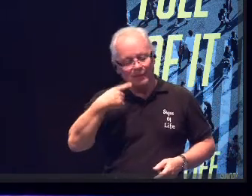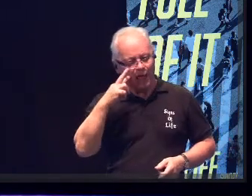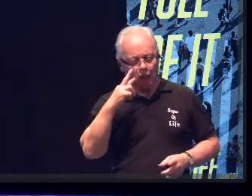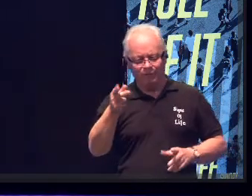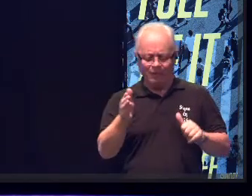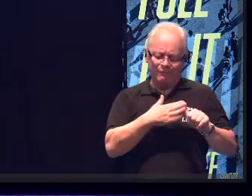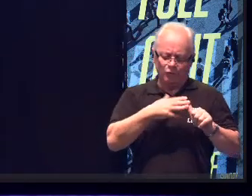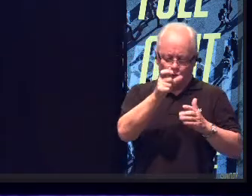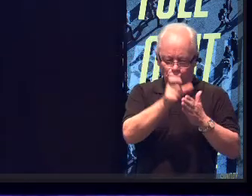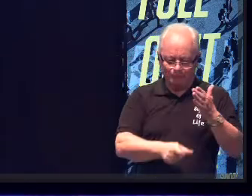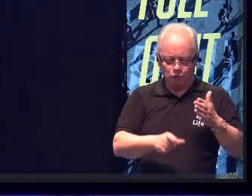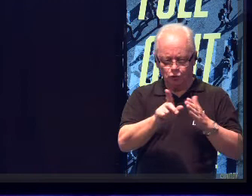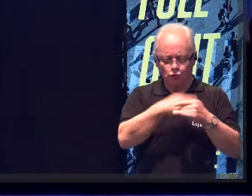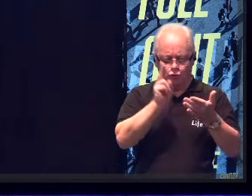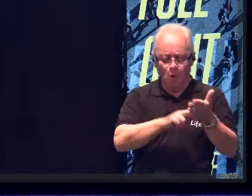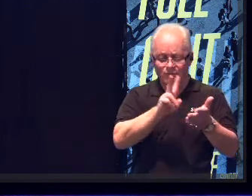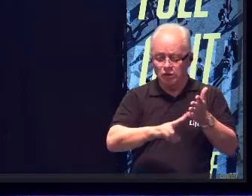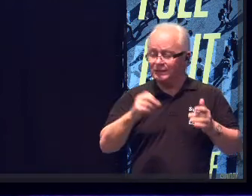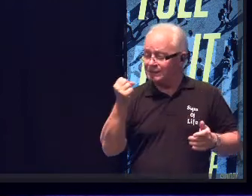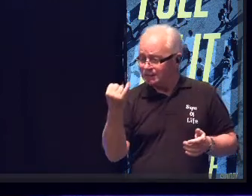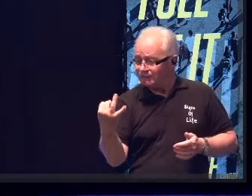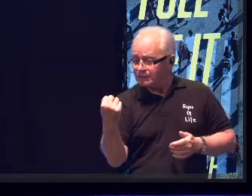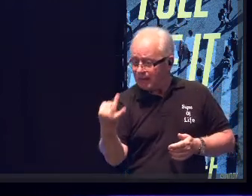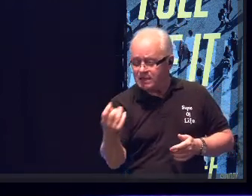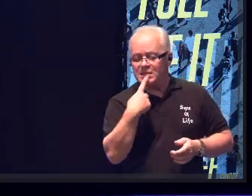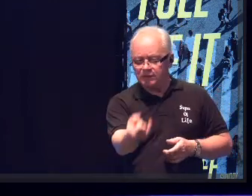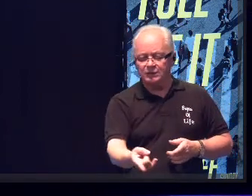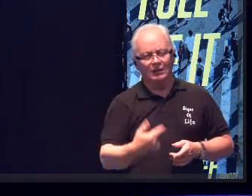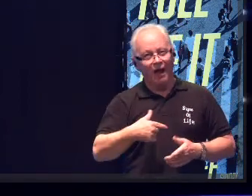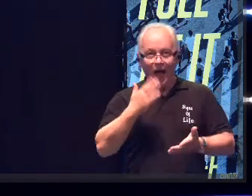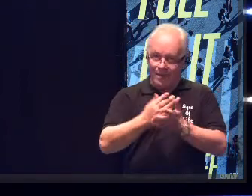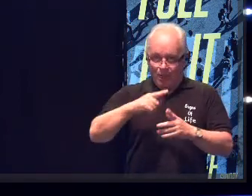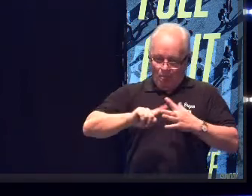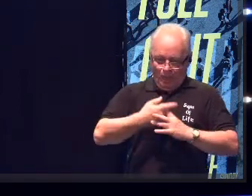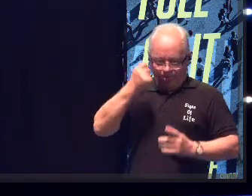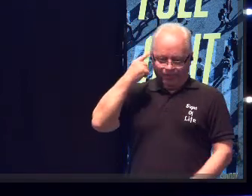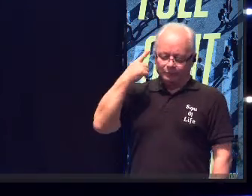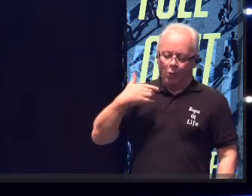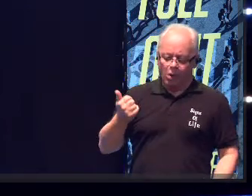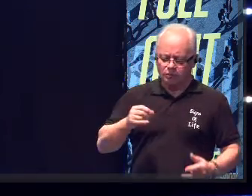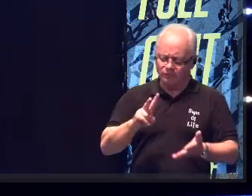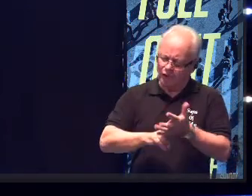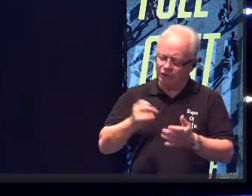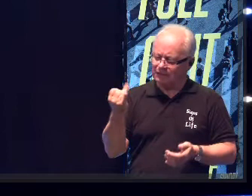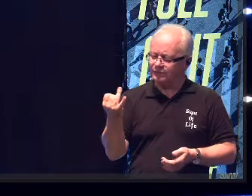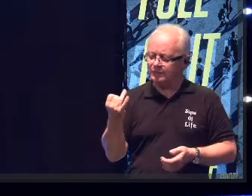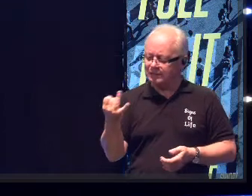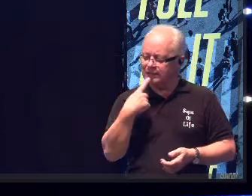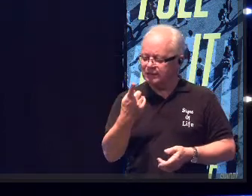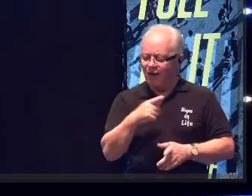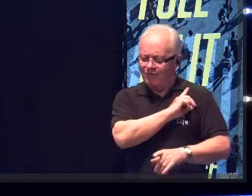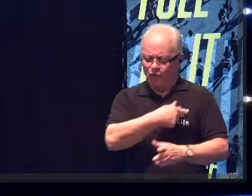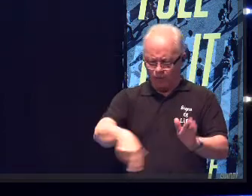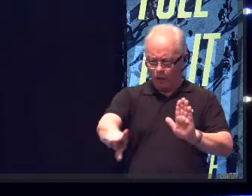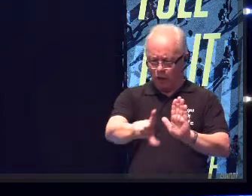first chapter of Gospel of John in verse 17. It's really got me thinking. It says, in verse 17, it says, "For